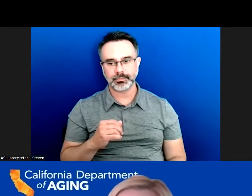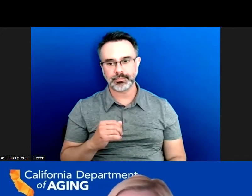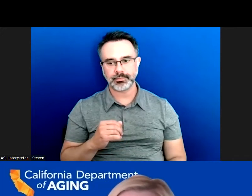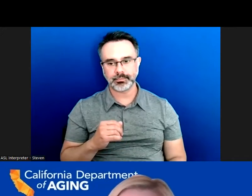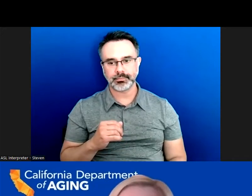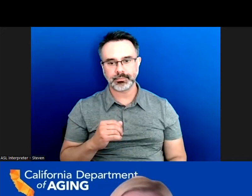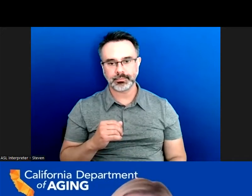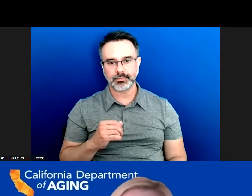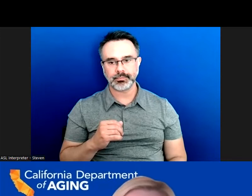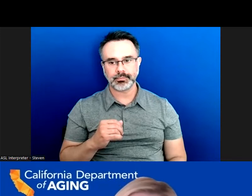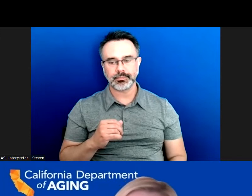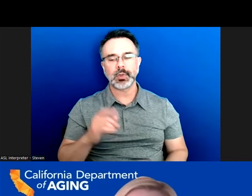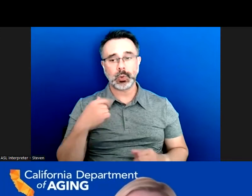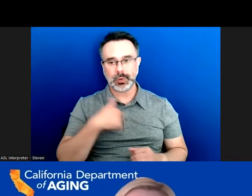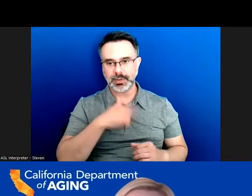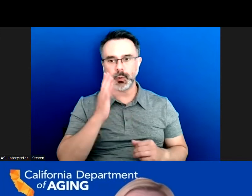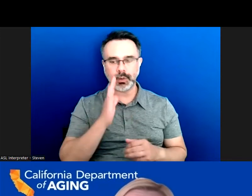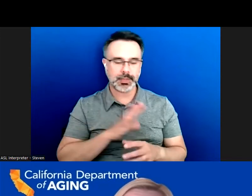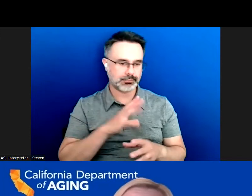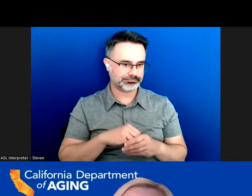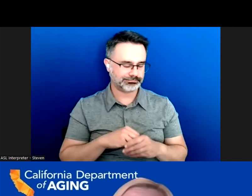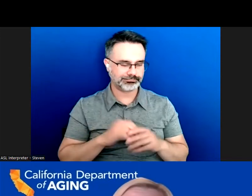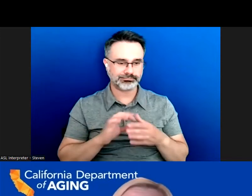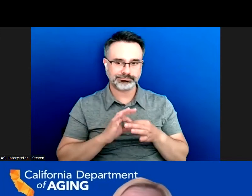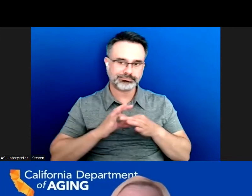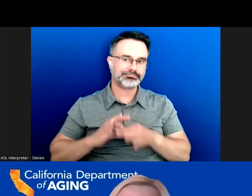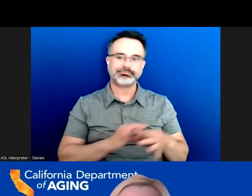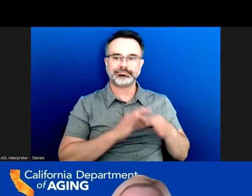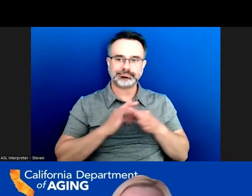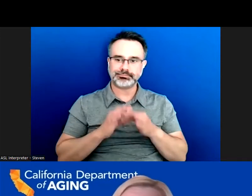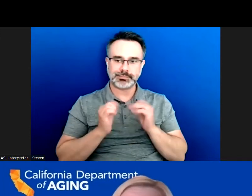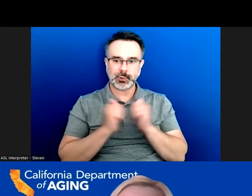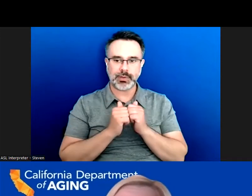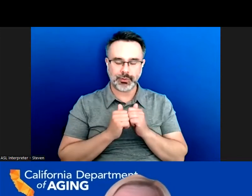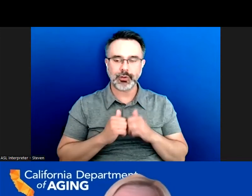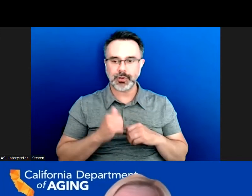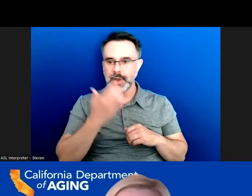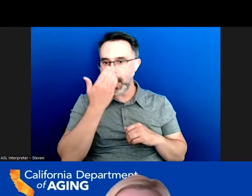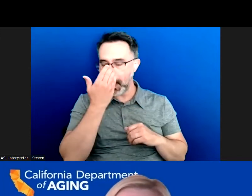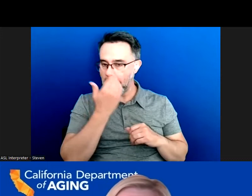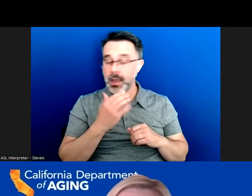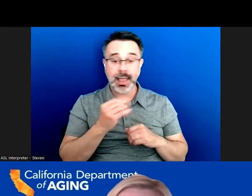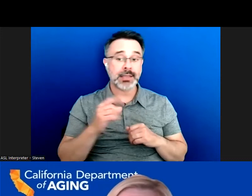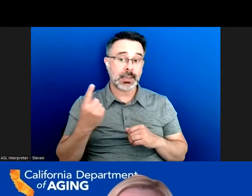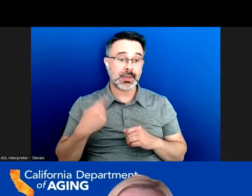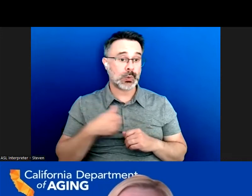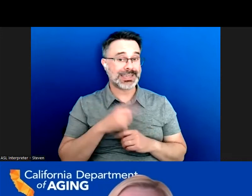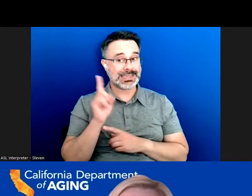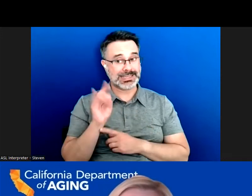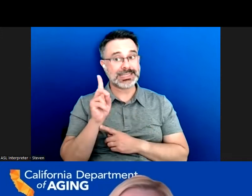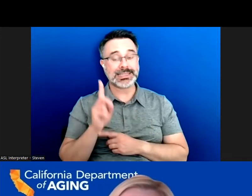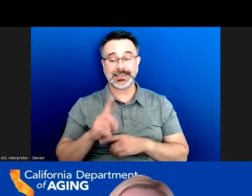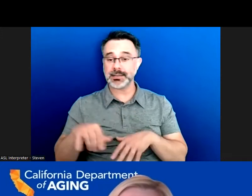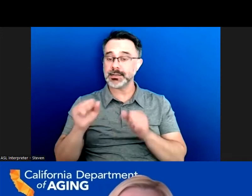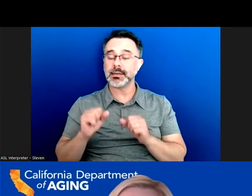shoulder to shoulder going forward, and something that we did do, that the town hall meetings